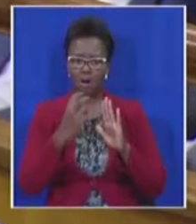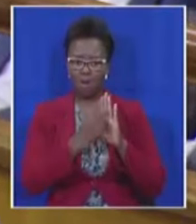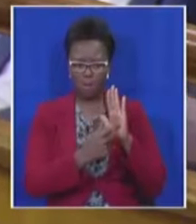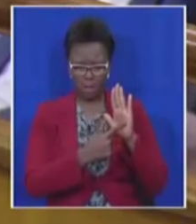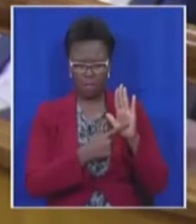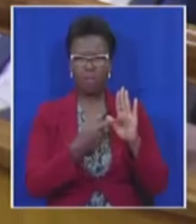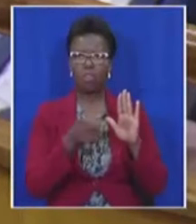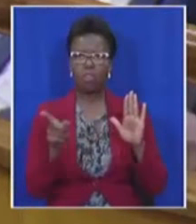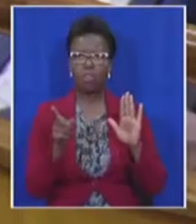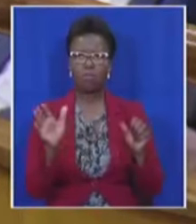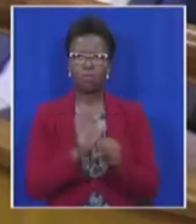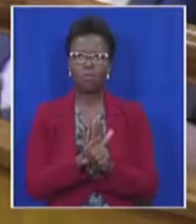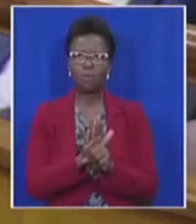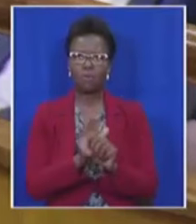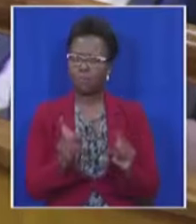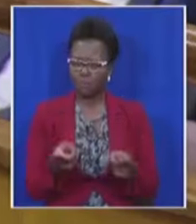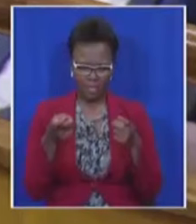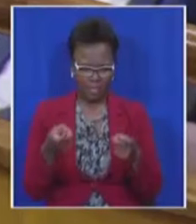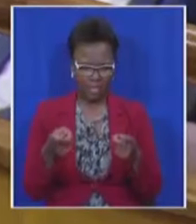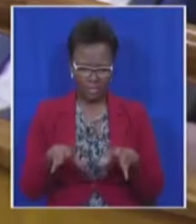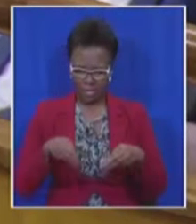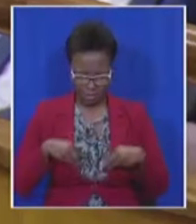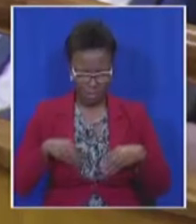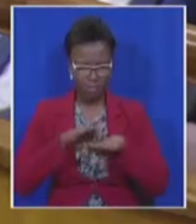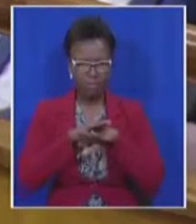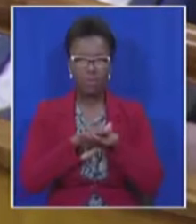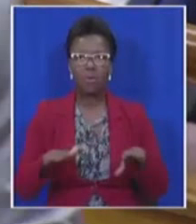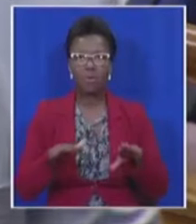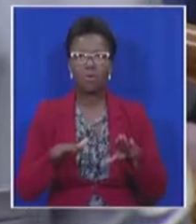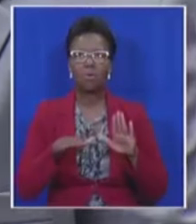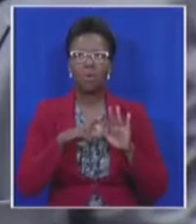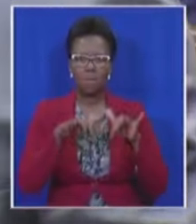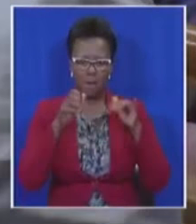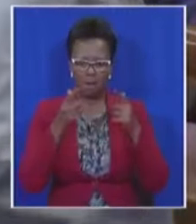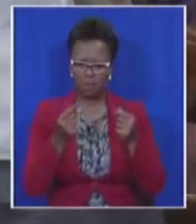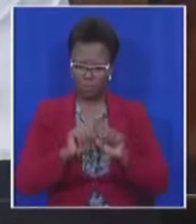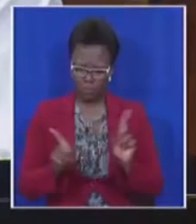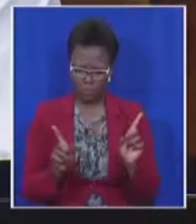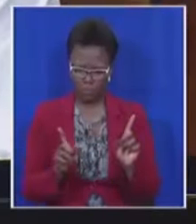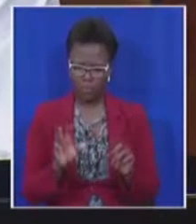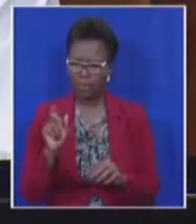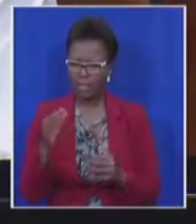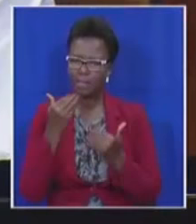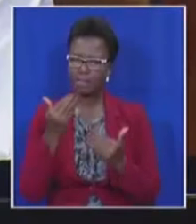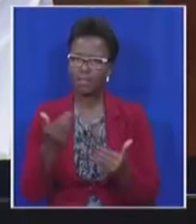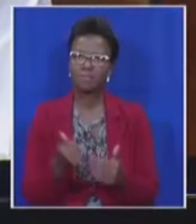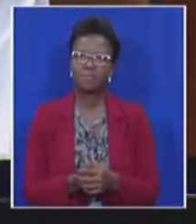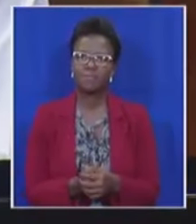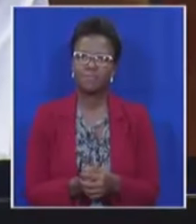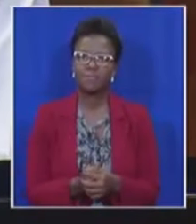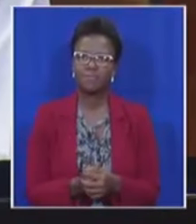It cannot be. It cannot be. It's not allowed. It's unparliamentary. Can't do that. Thank you. Honourable